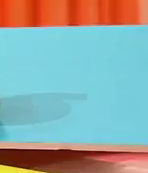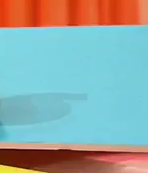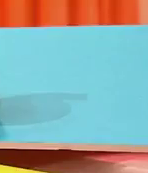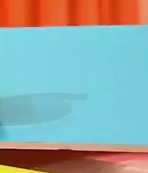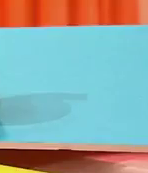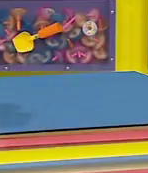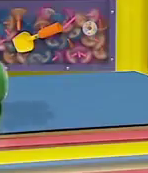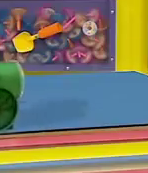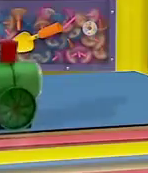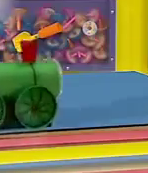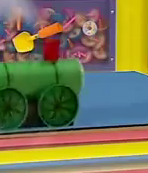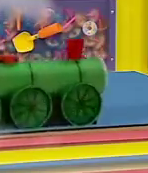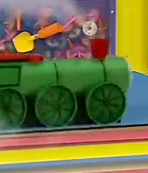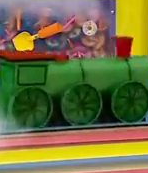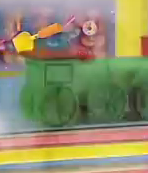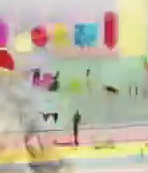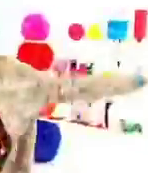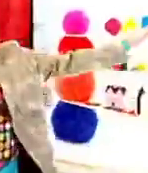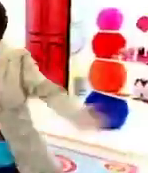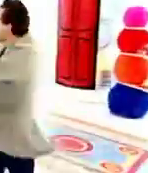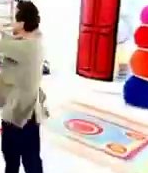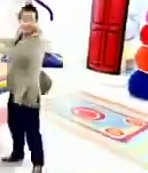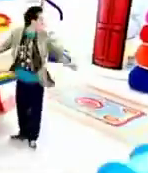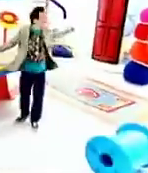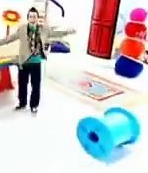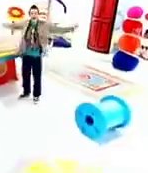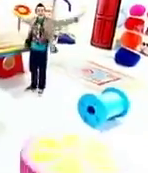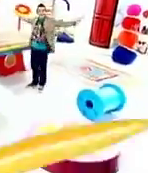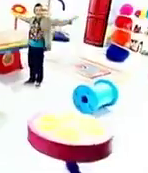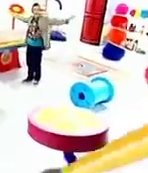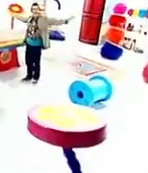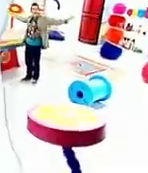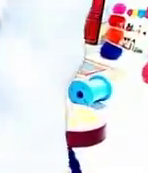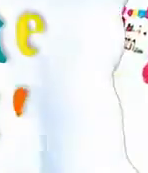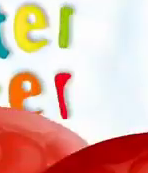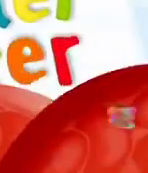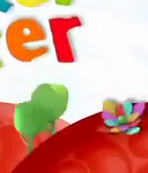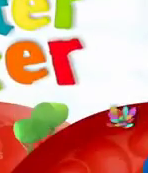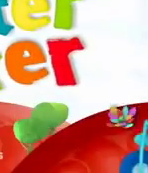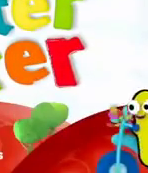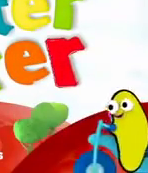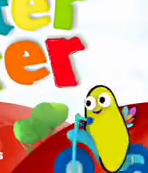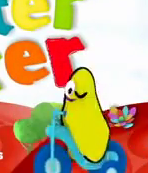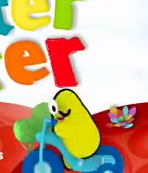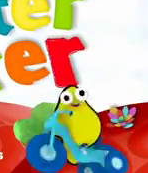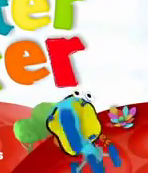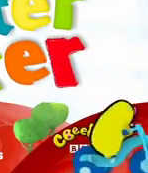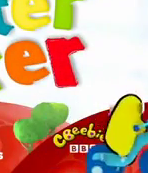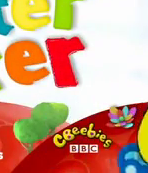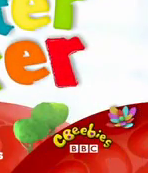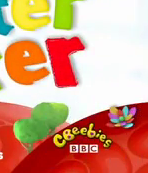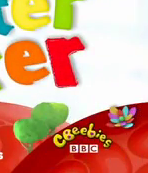like my snakeskin jacket. What will you make with me, Mr. Maker? Weekdays at 5 on CBeebies.